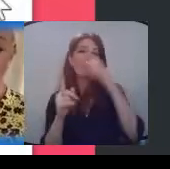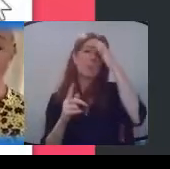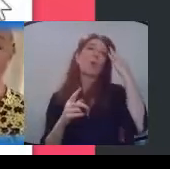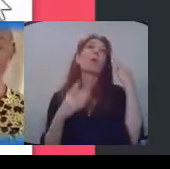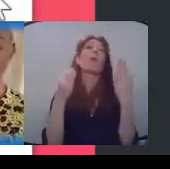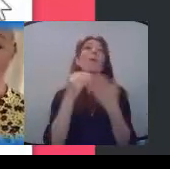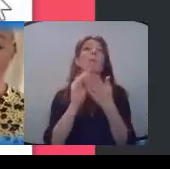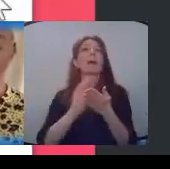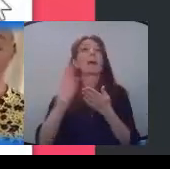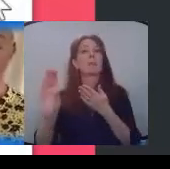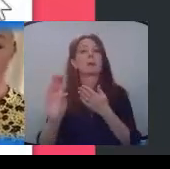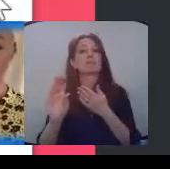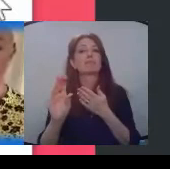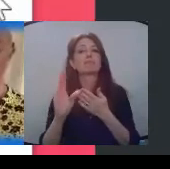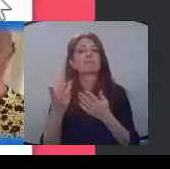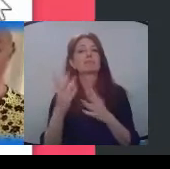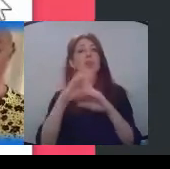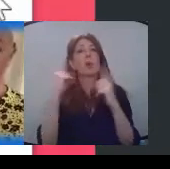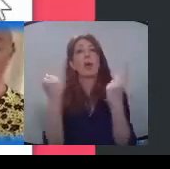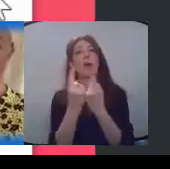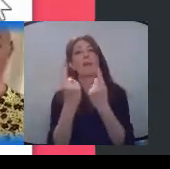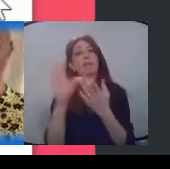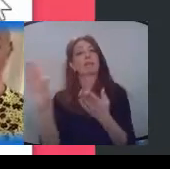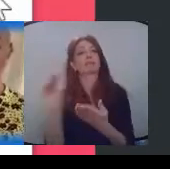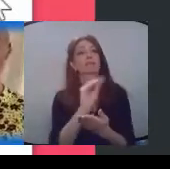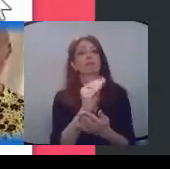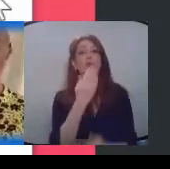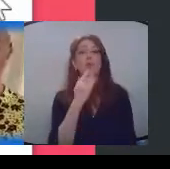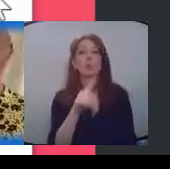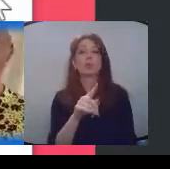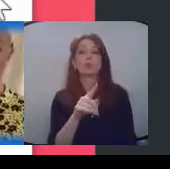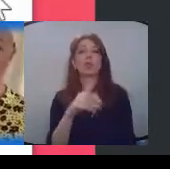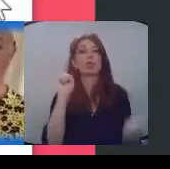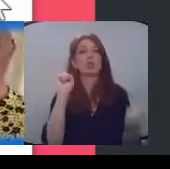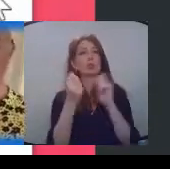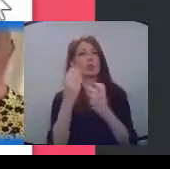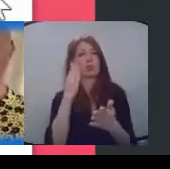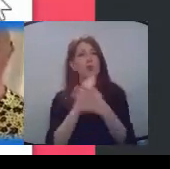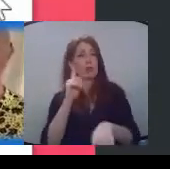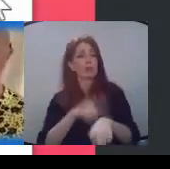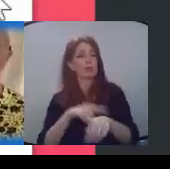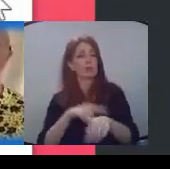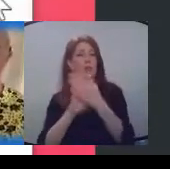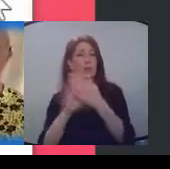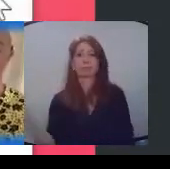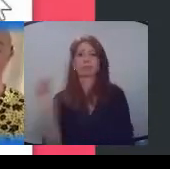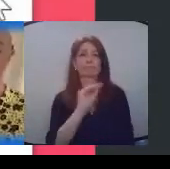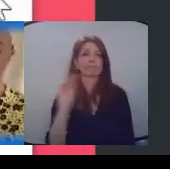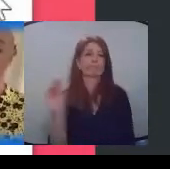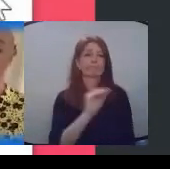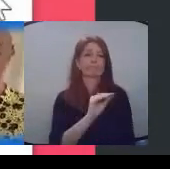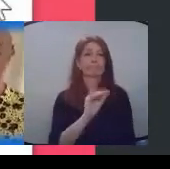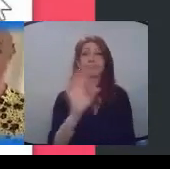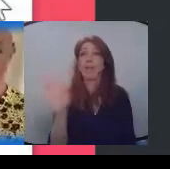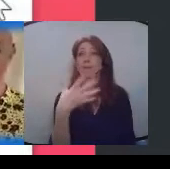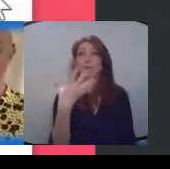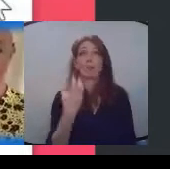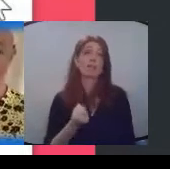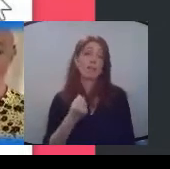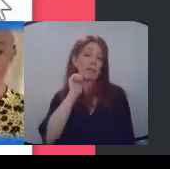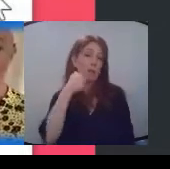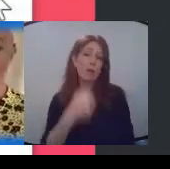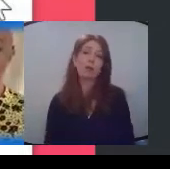had a baby. Everything is mobile, obviously, and all the changes are real time. So you can push it across and everyone will get a push just like they would, you